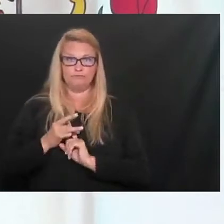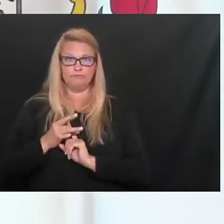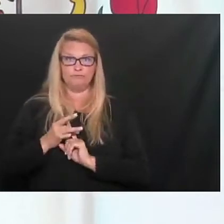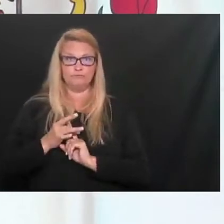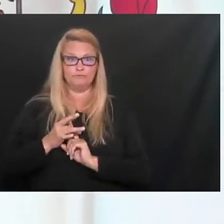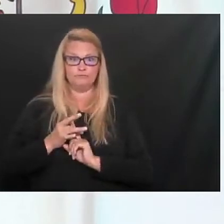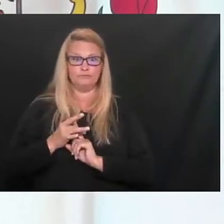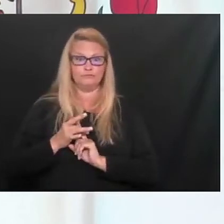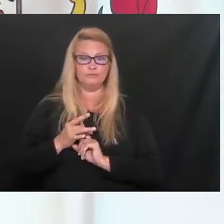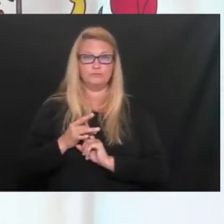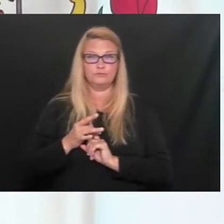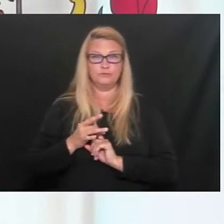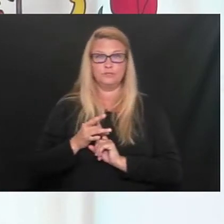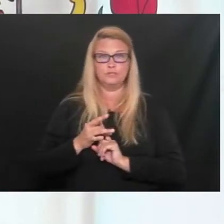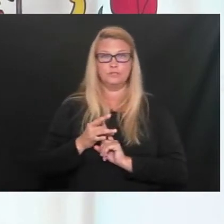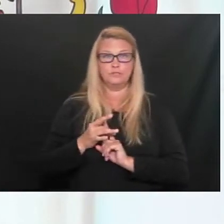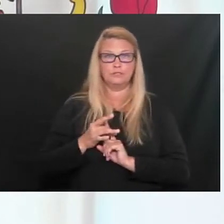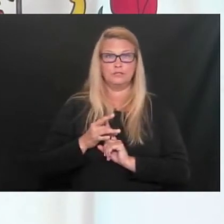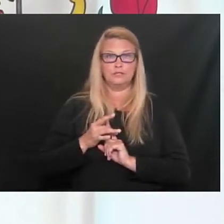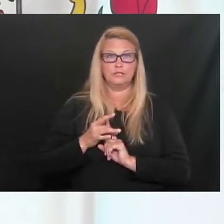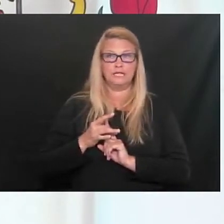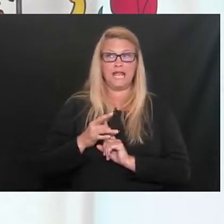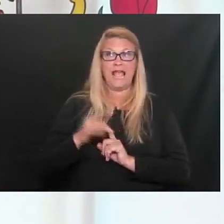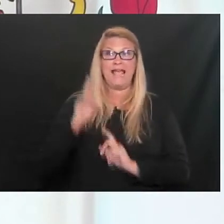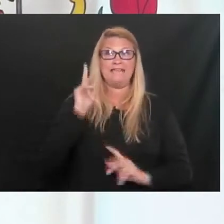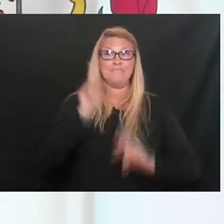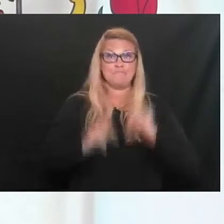literally, beyond that, several people